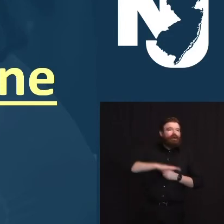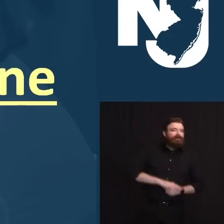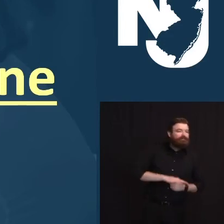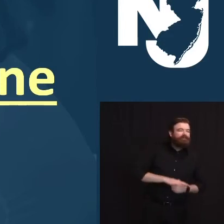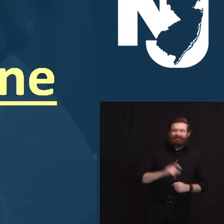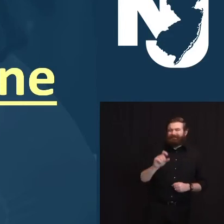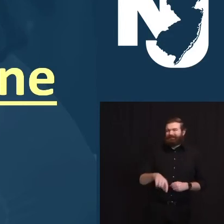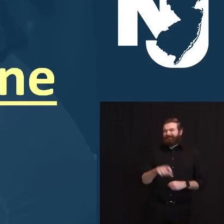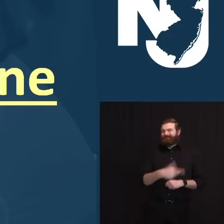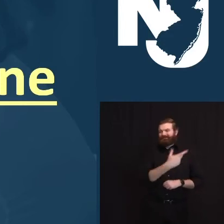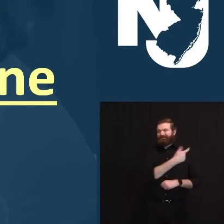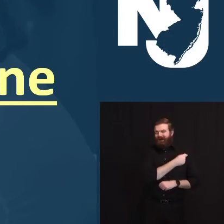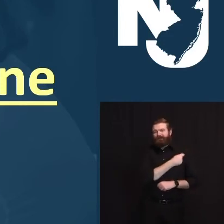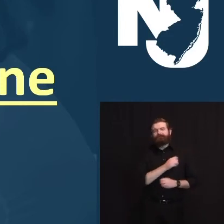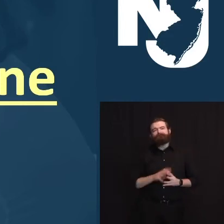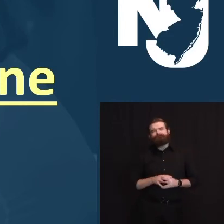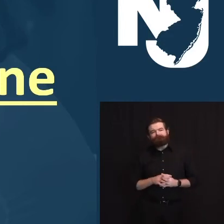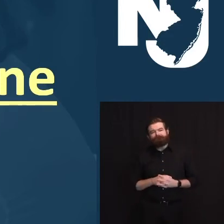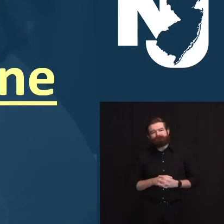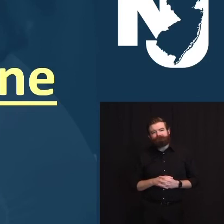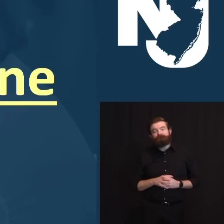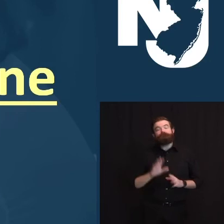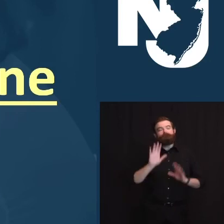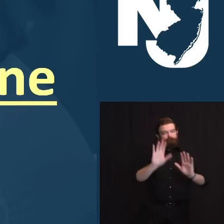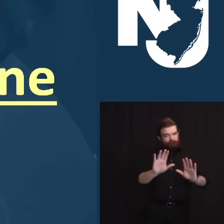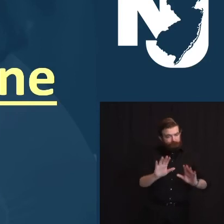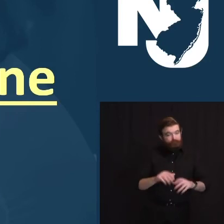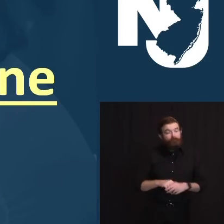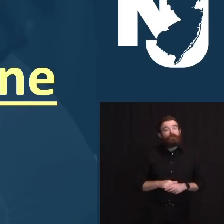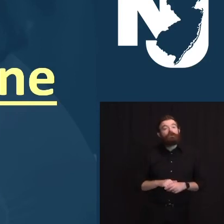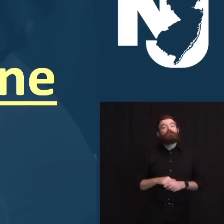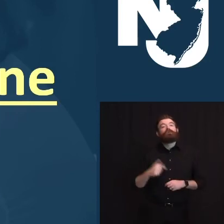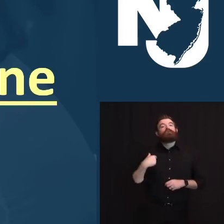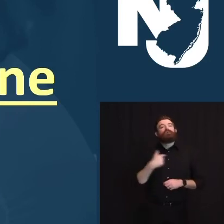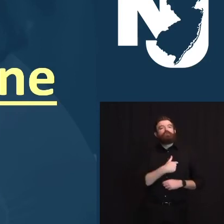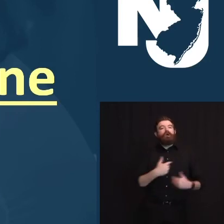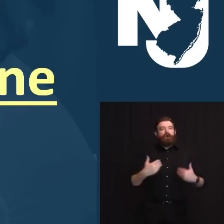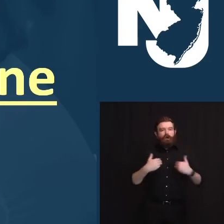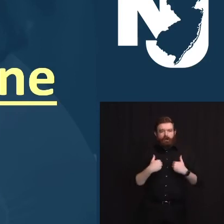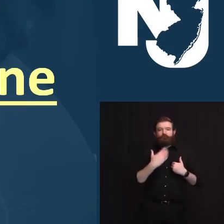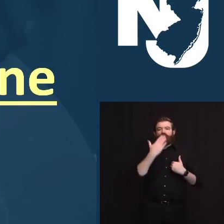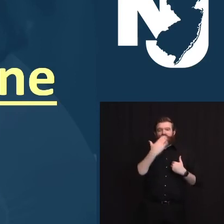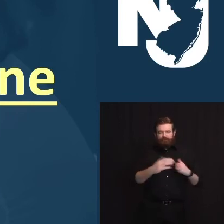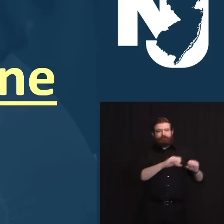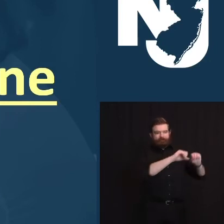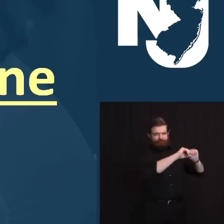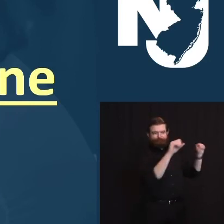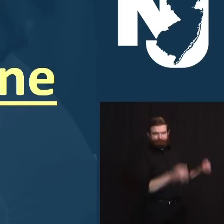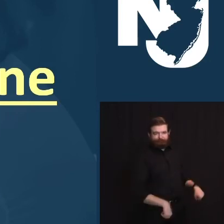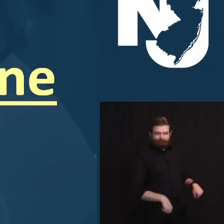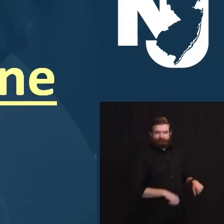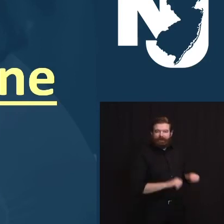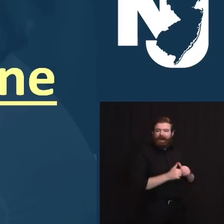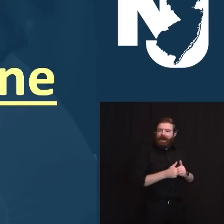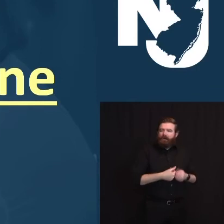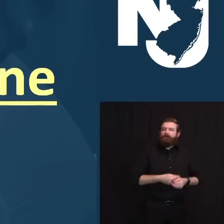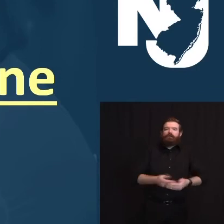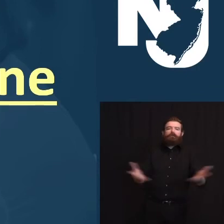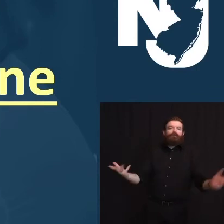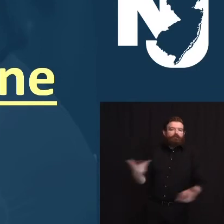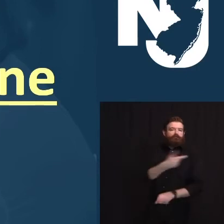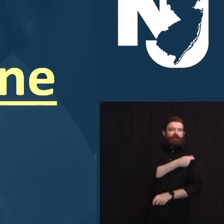I cannot be any clearer. We have built a vaccine infrastructure that can handle this job. We need the doses. So